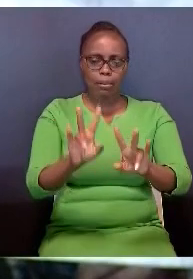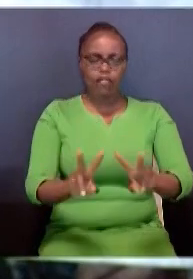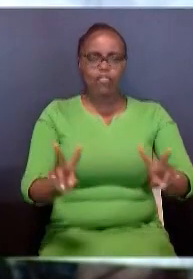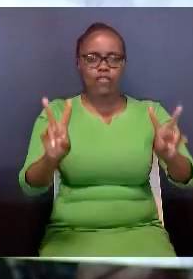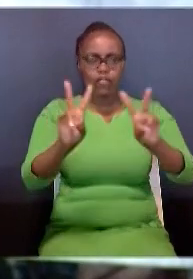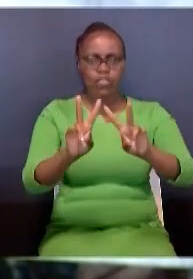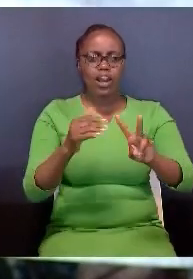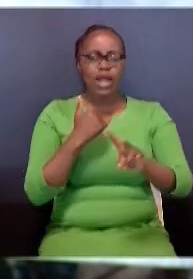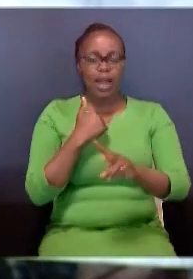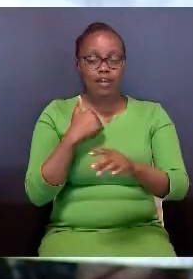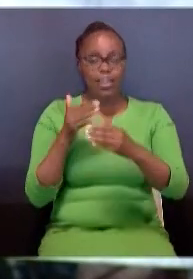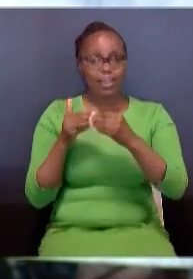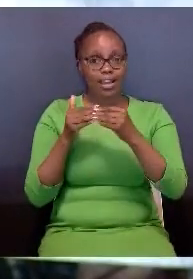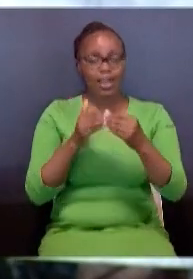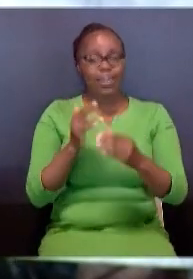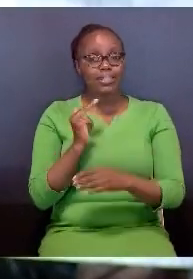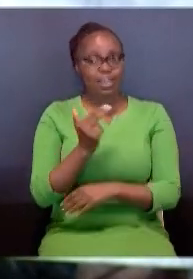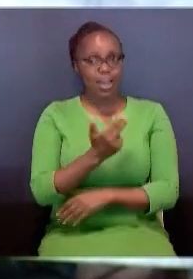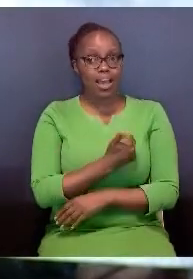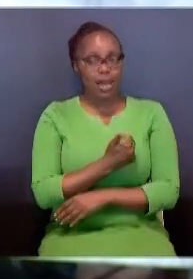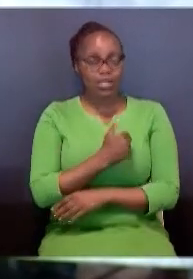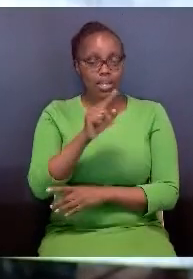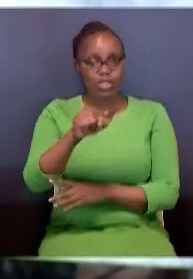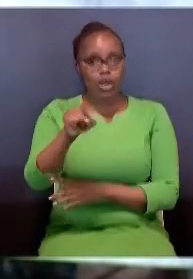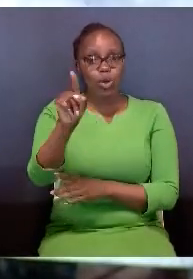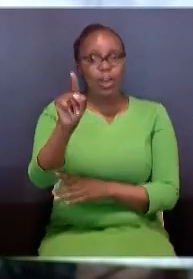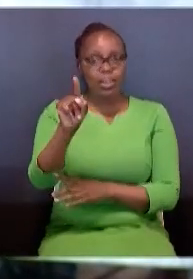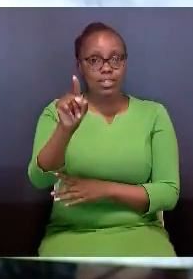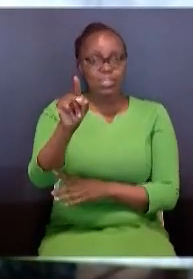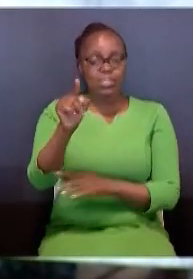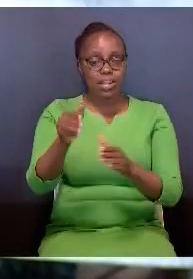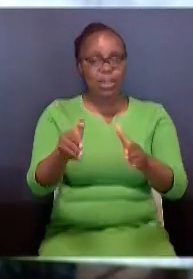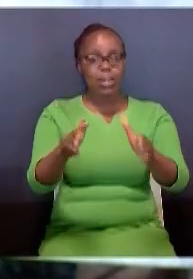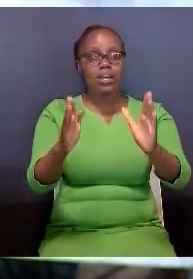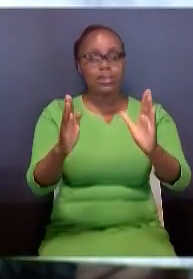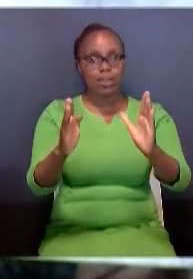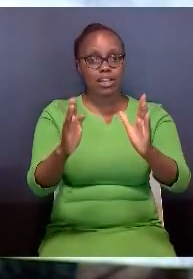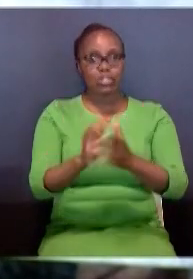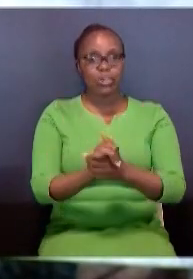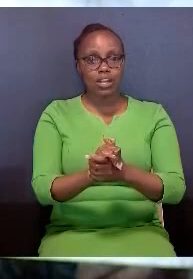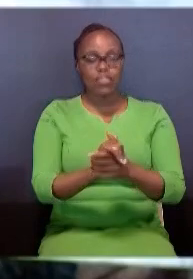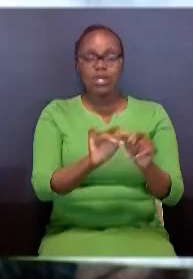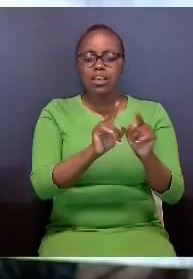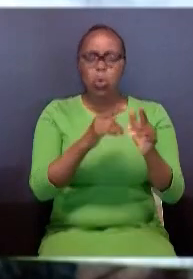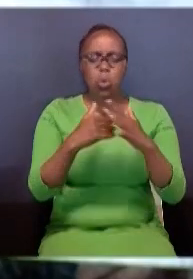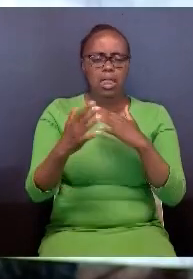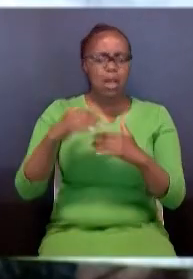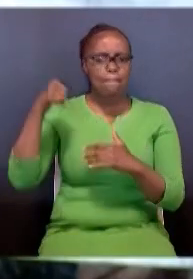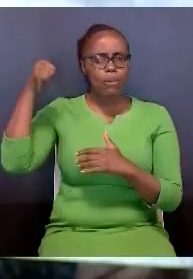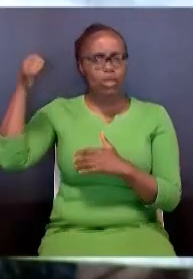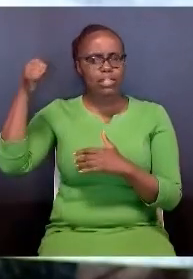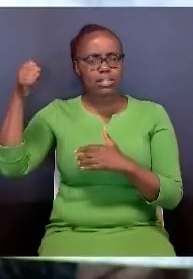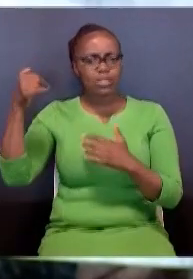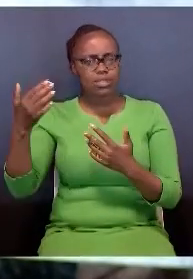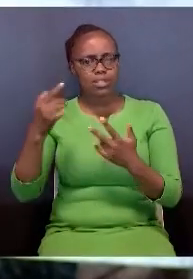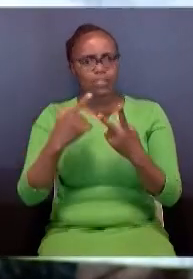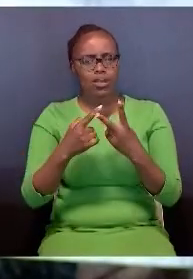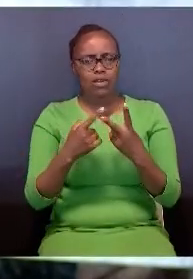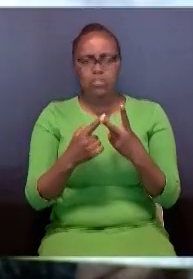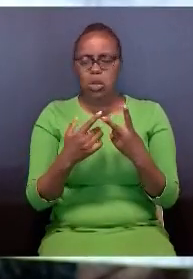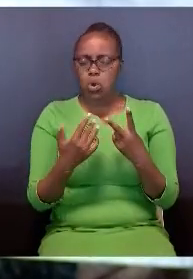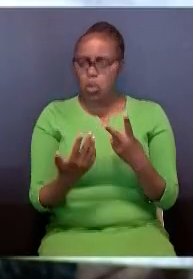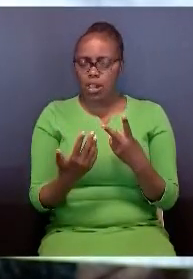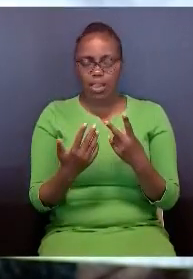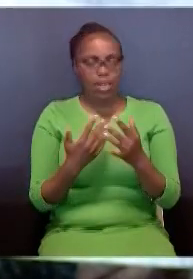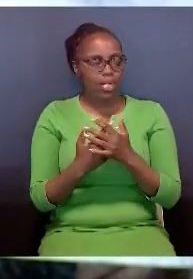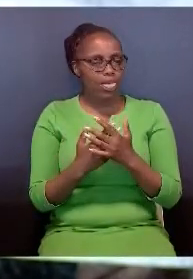It guides us in the right direction. Whether it is politics, is a bit of discipline.